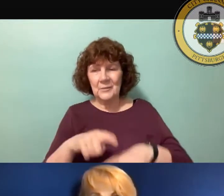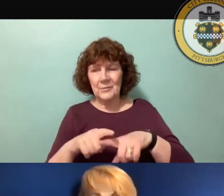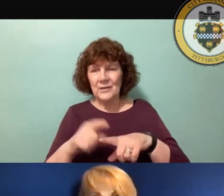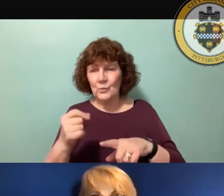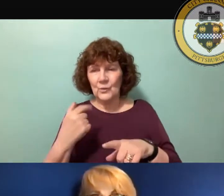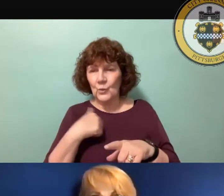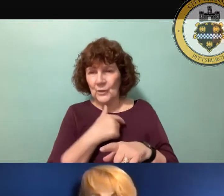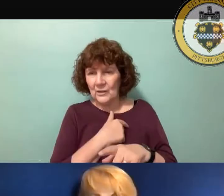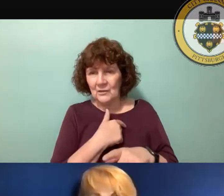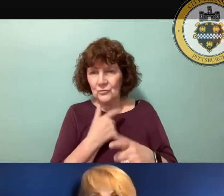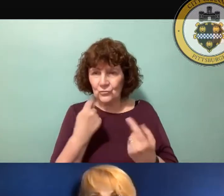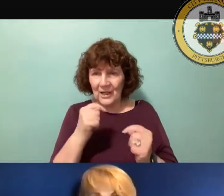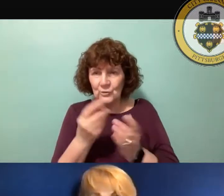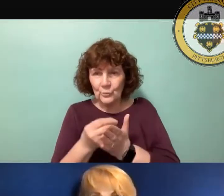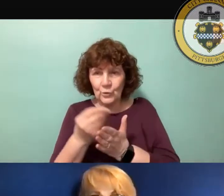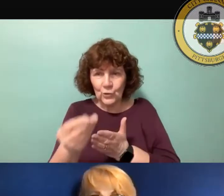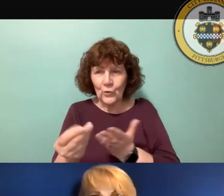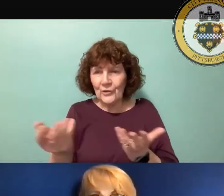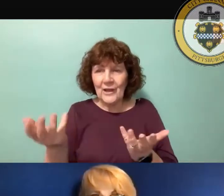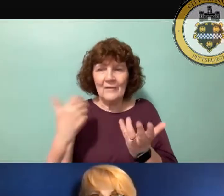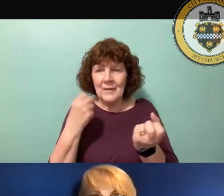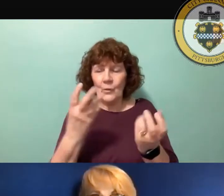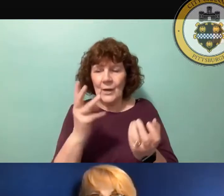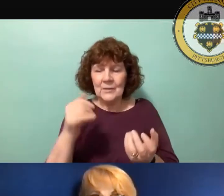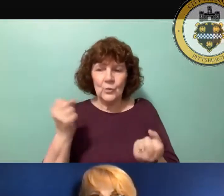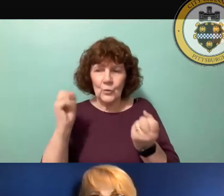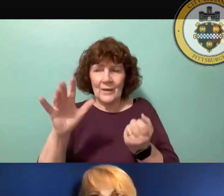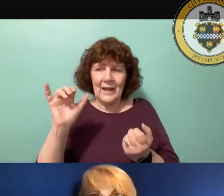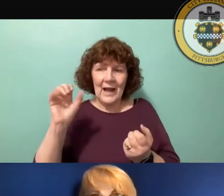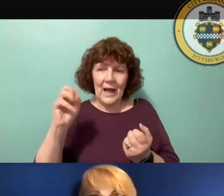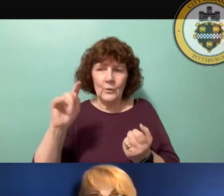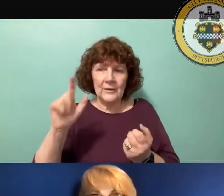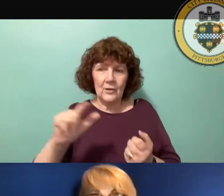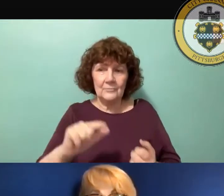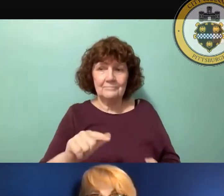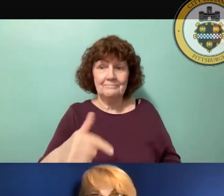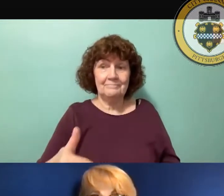ways, and I just wanted to throw those other ones out there.